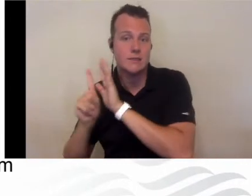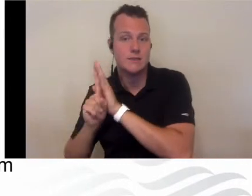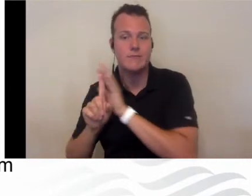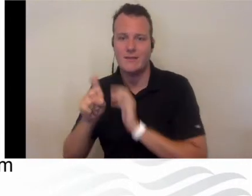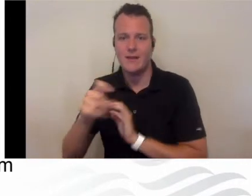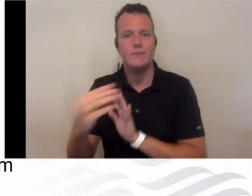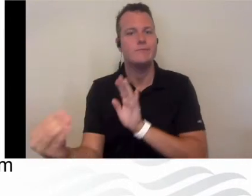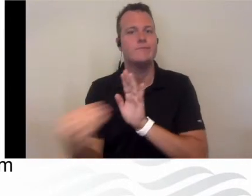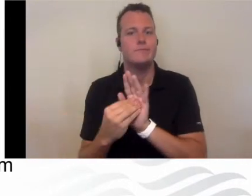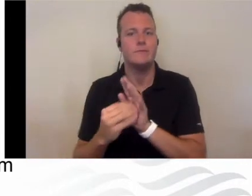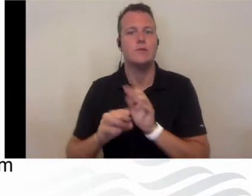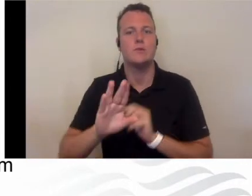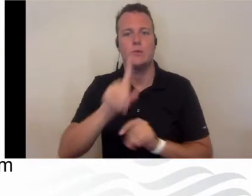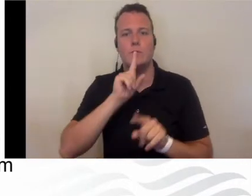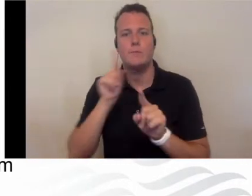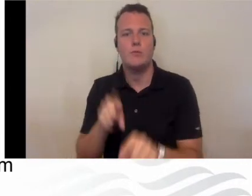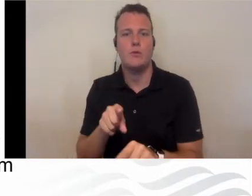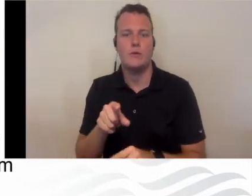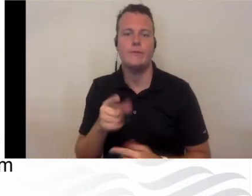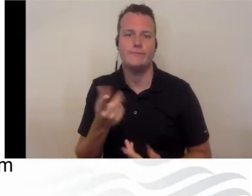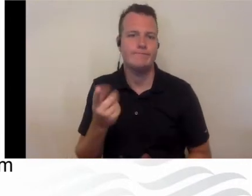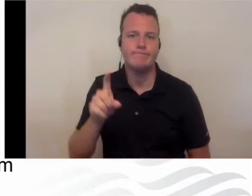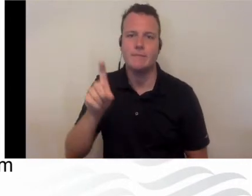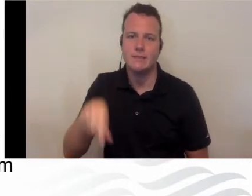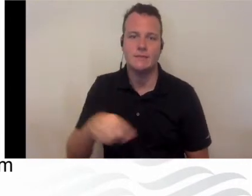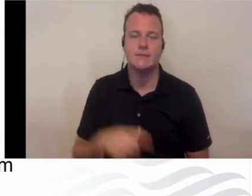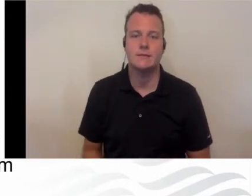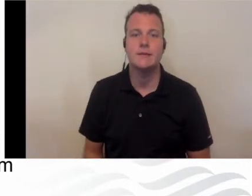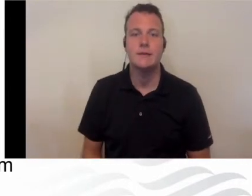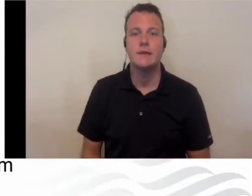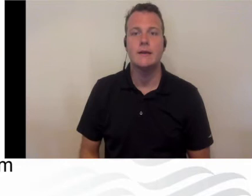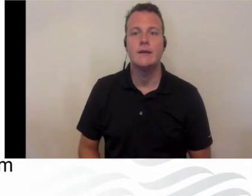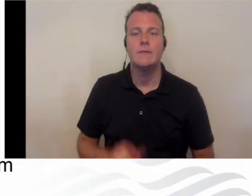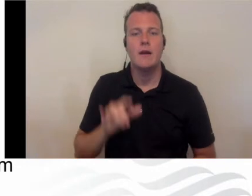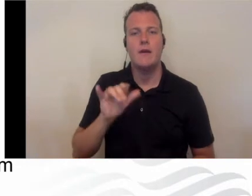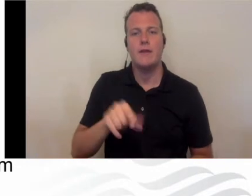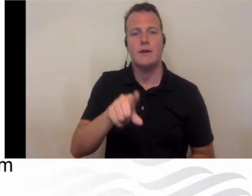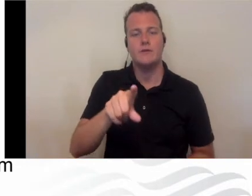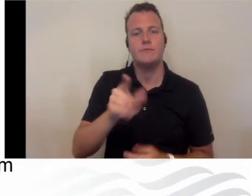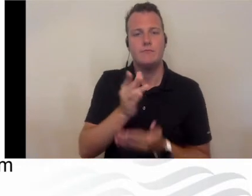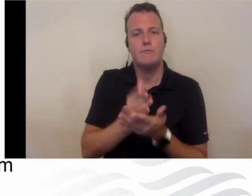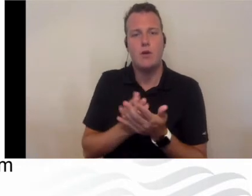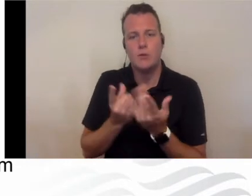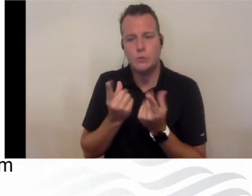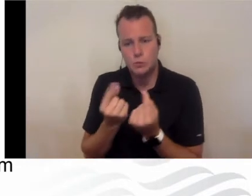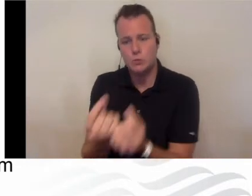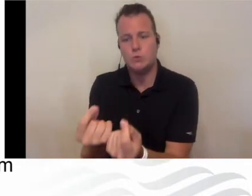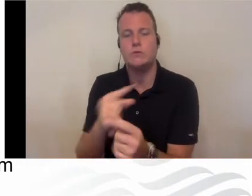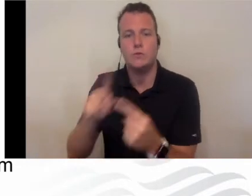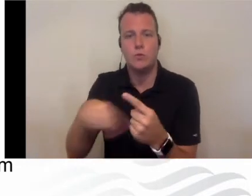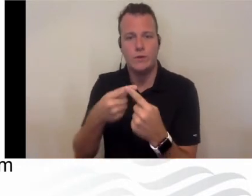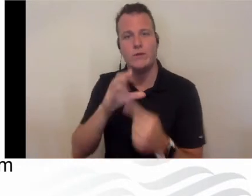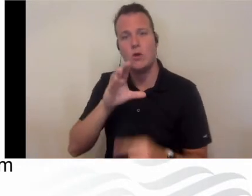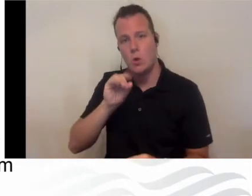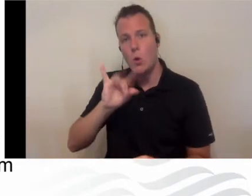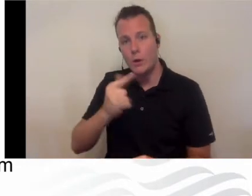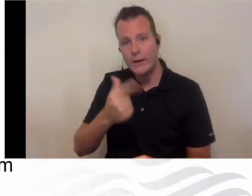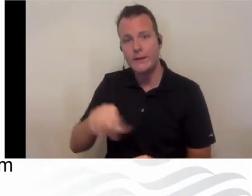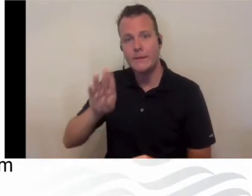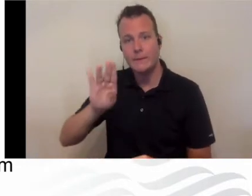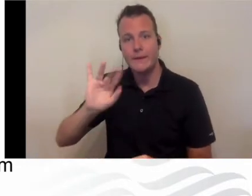your documentation. That's part of what you'll be doing when you look at coding and billing. What you